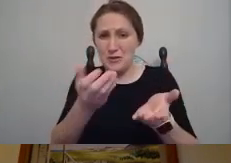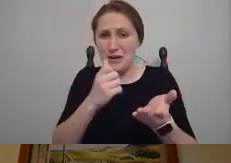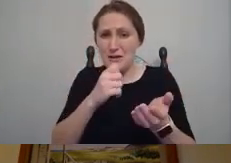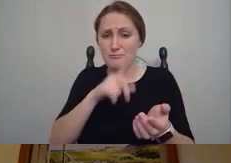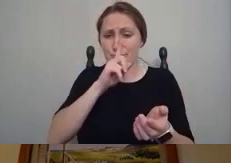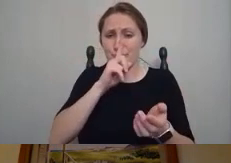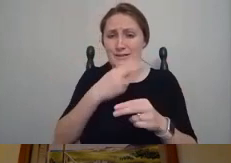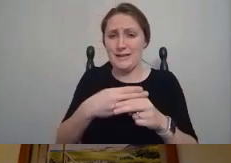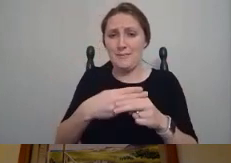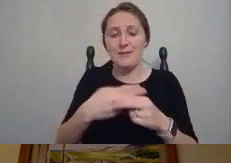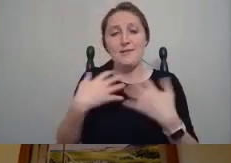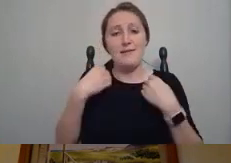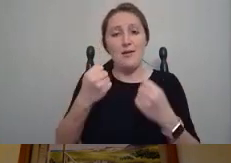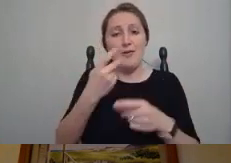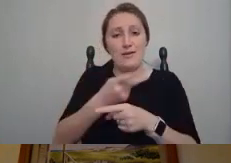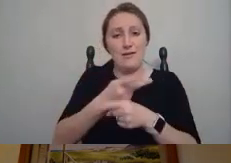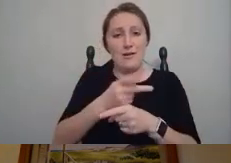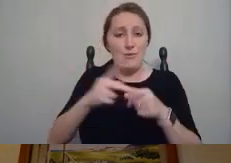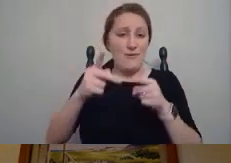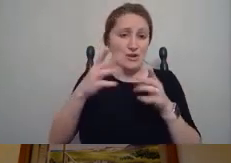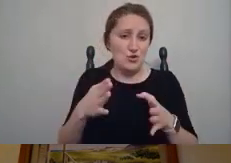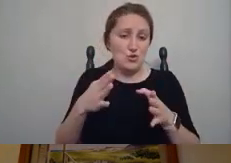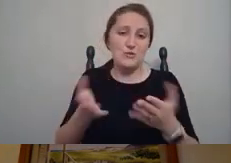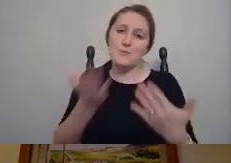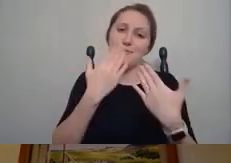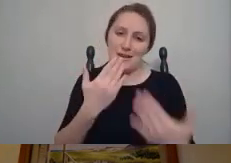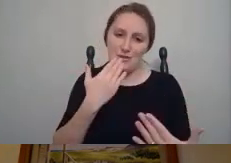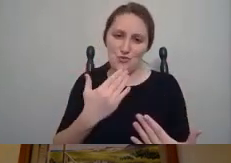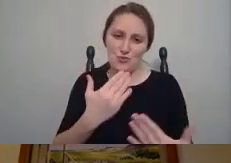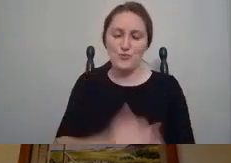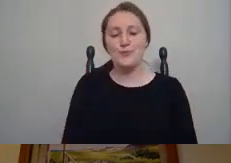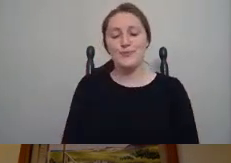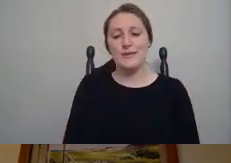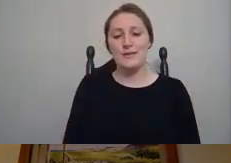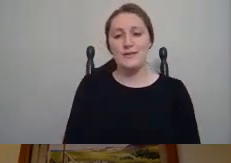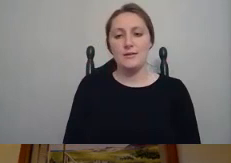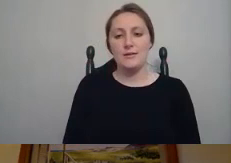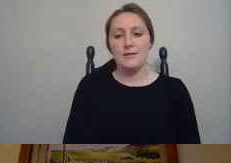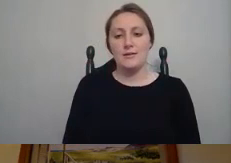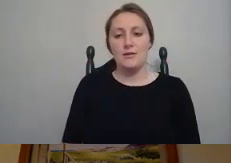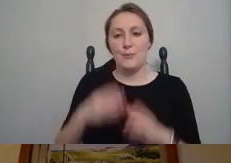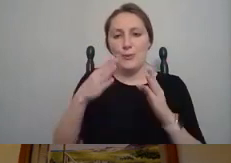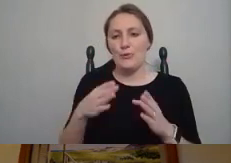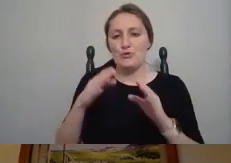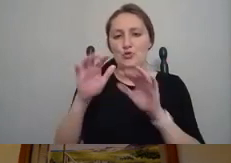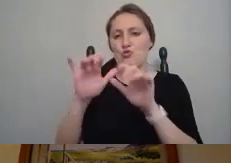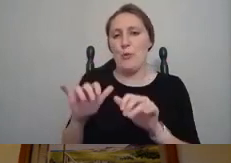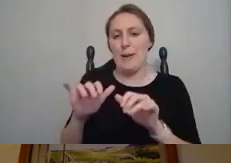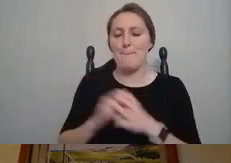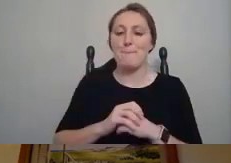healthcare professional. So thank you, first of all, to the person who wrote in.